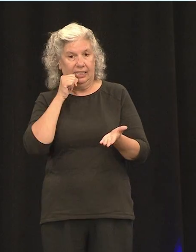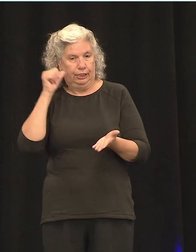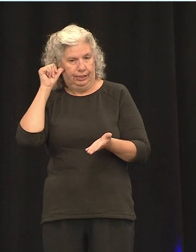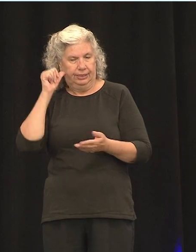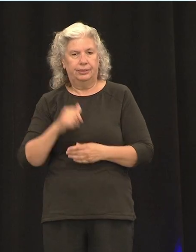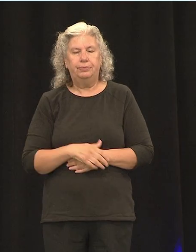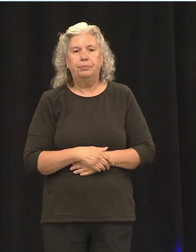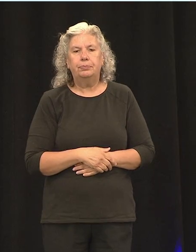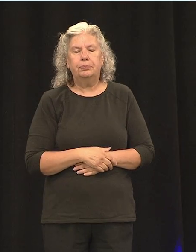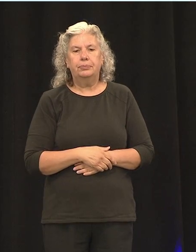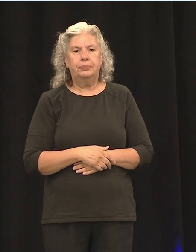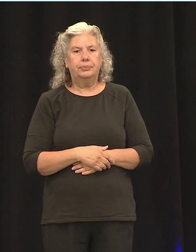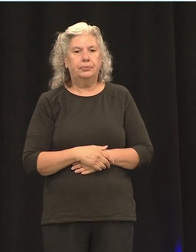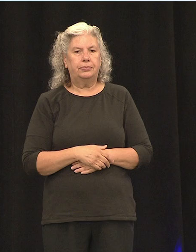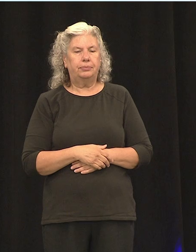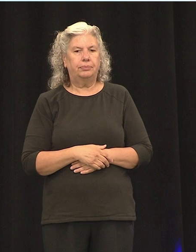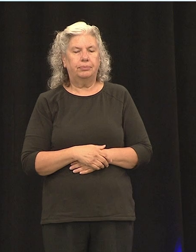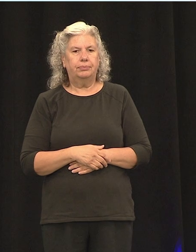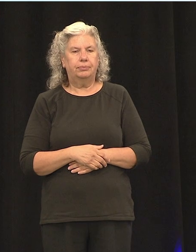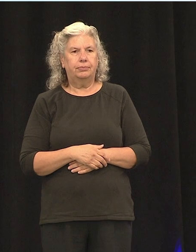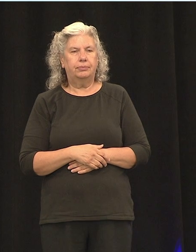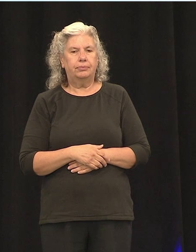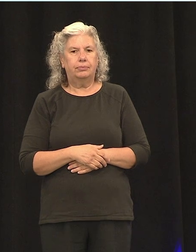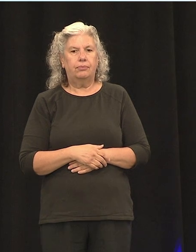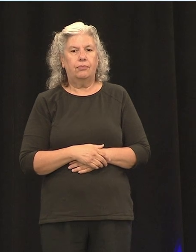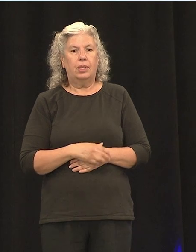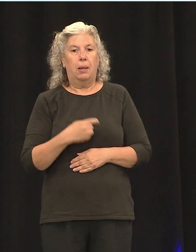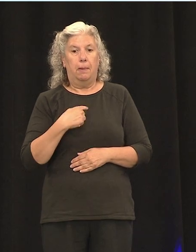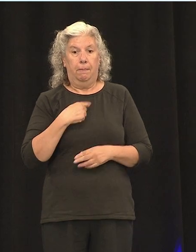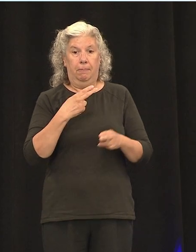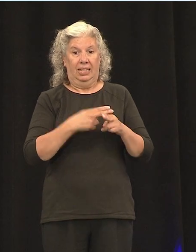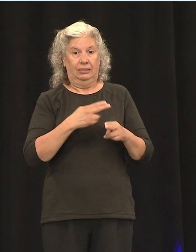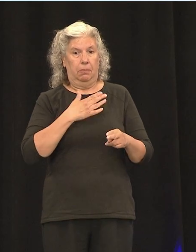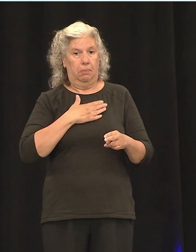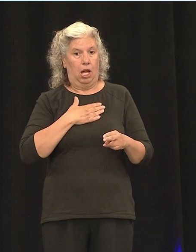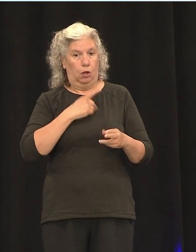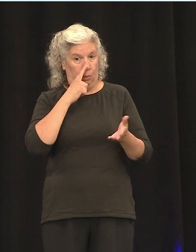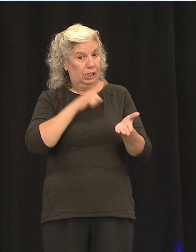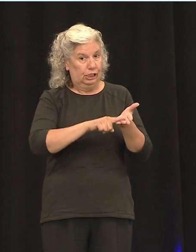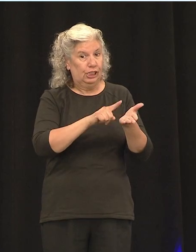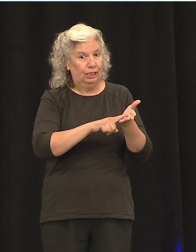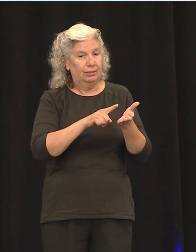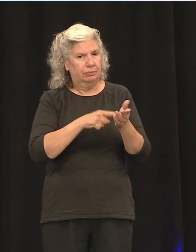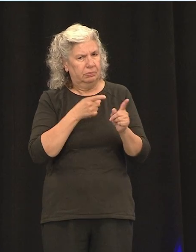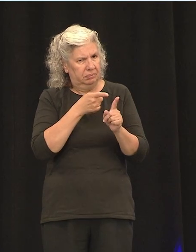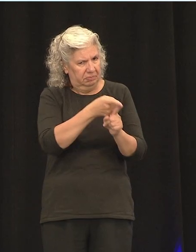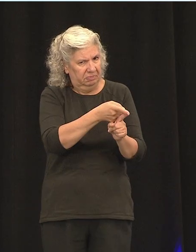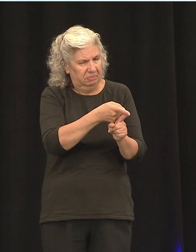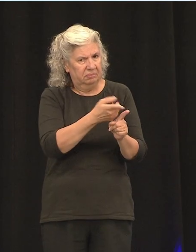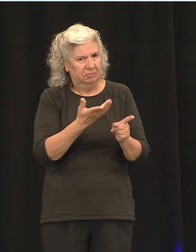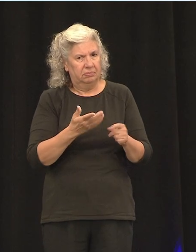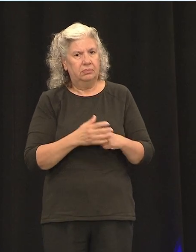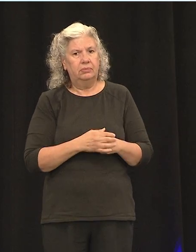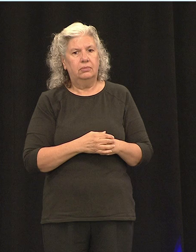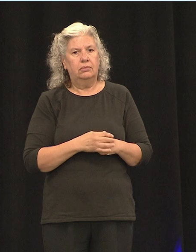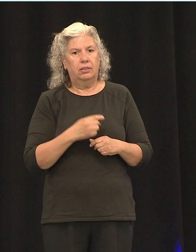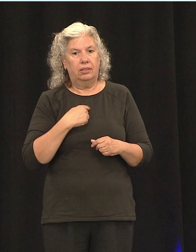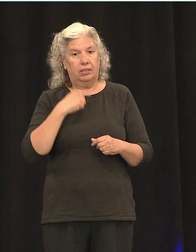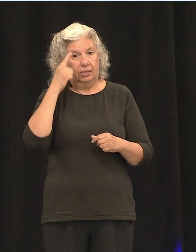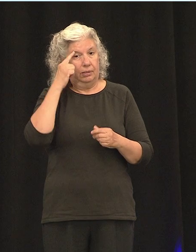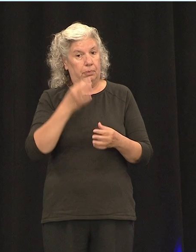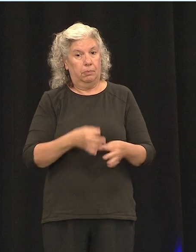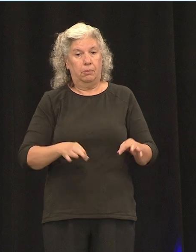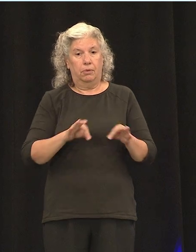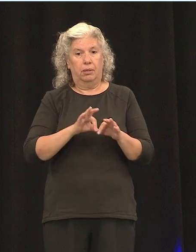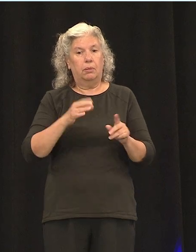So, I mentioned my research. I think it's really important because of, we need to collaborate